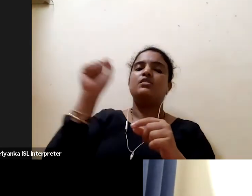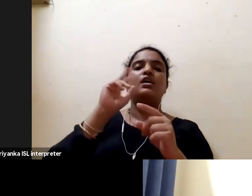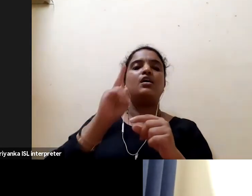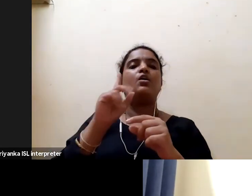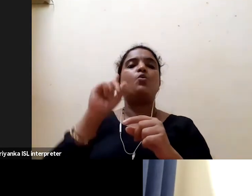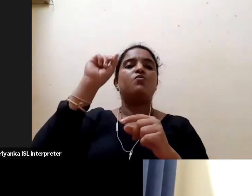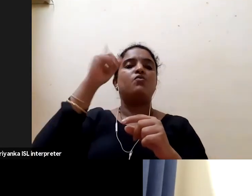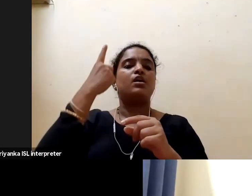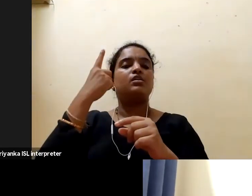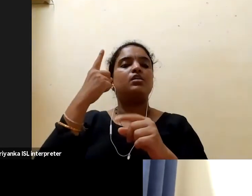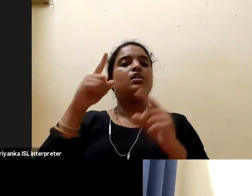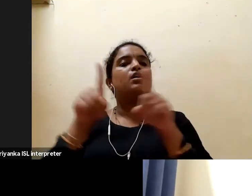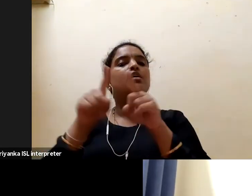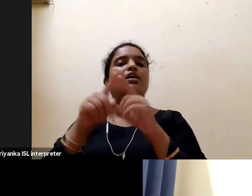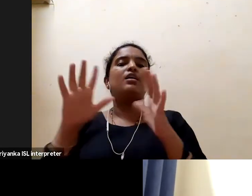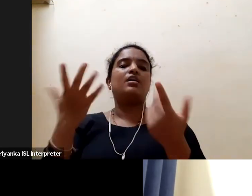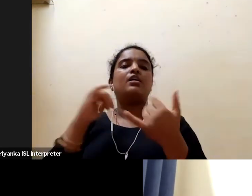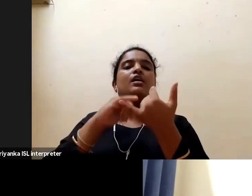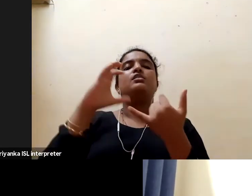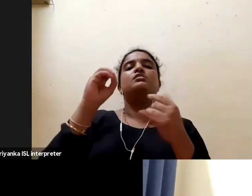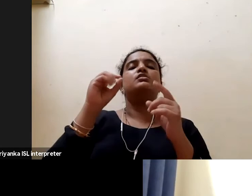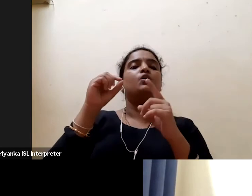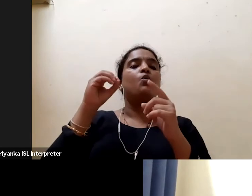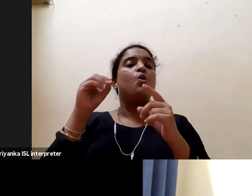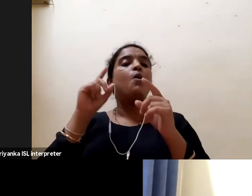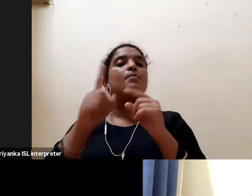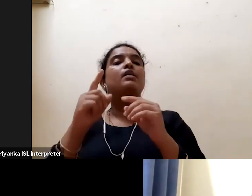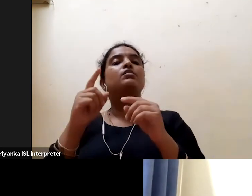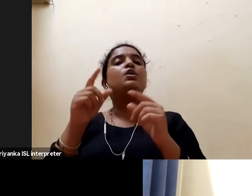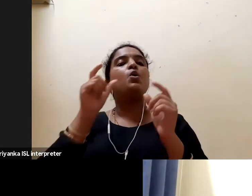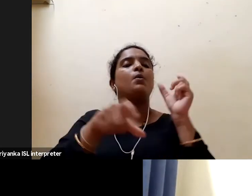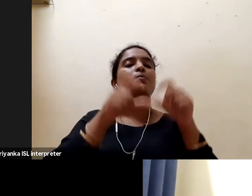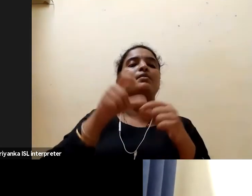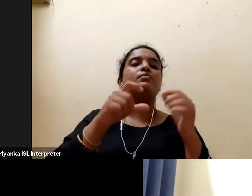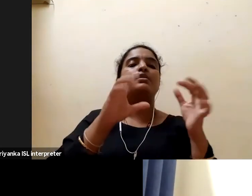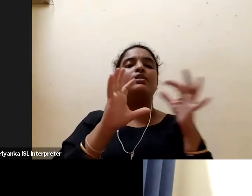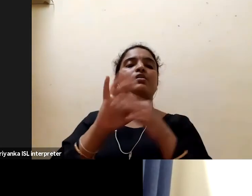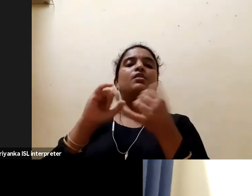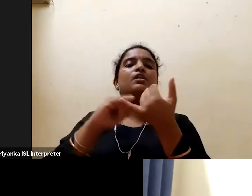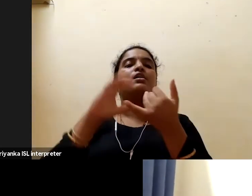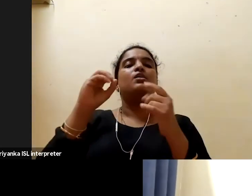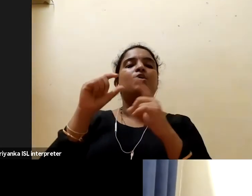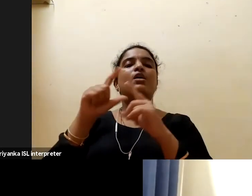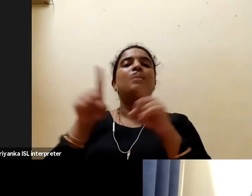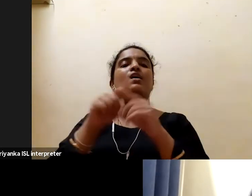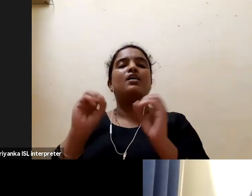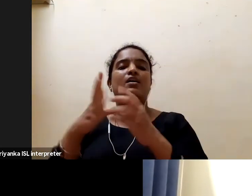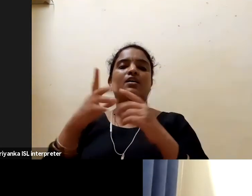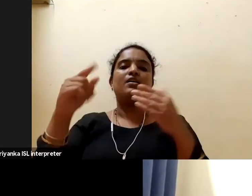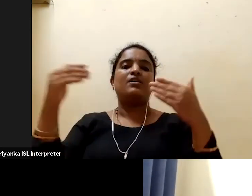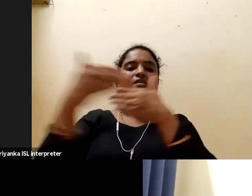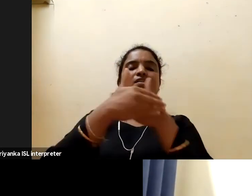number 1, which I had written without any SEO or that too. But then, of course, too many SEO wale posts took over, and then my post was nowhere